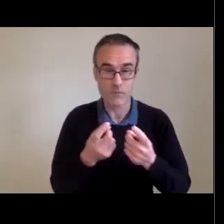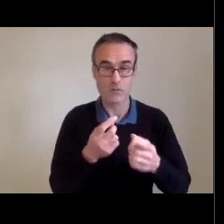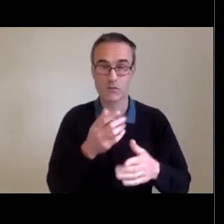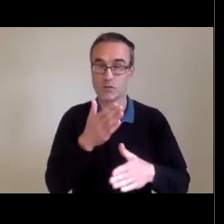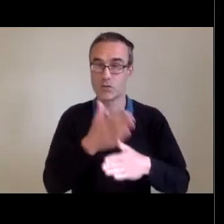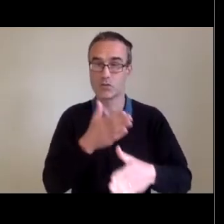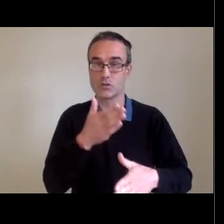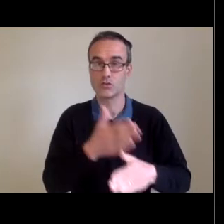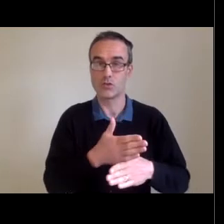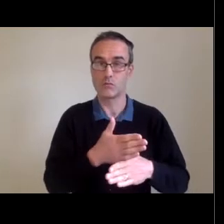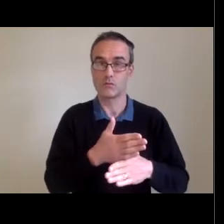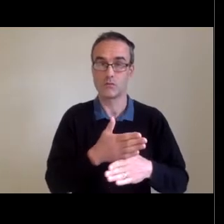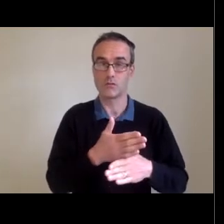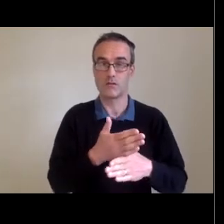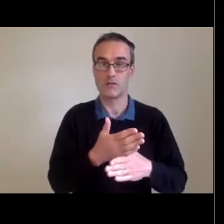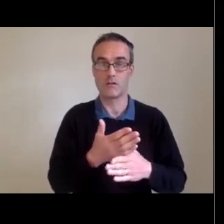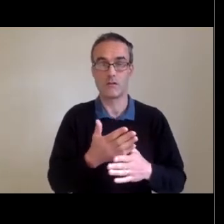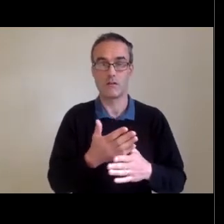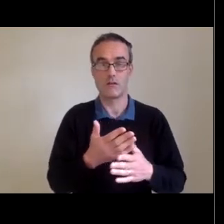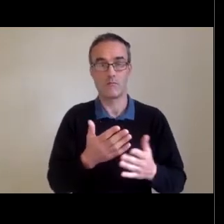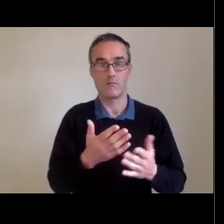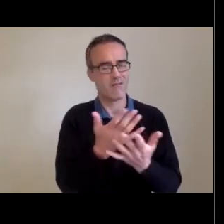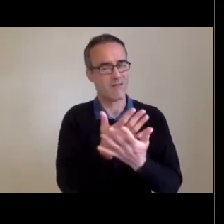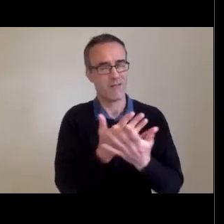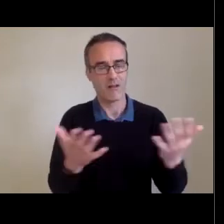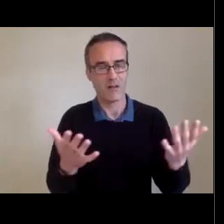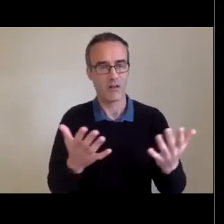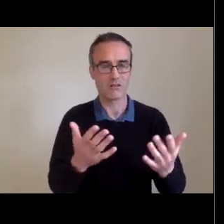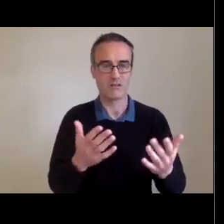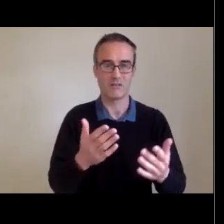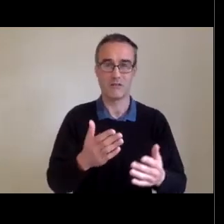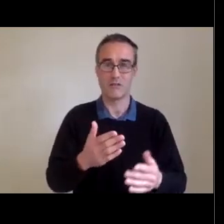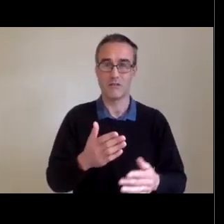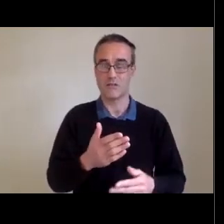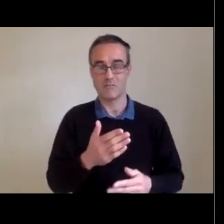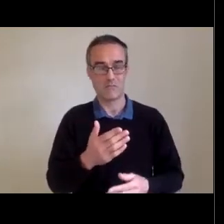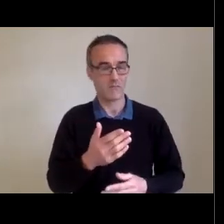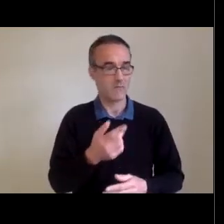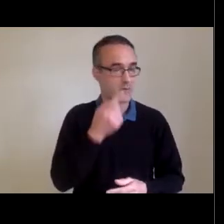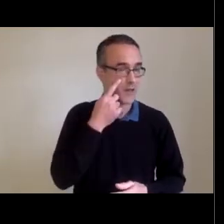fashion designing, do some good work at the open